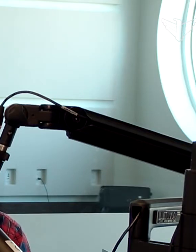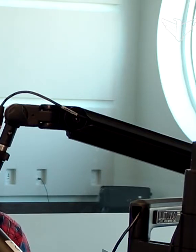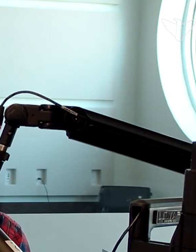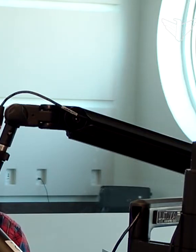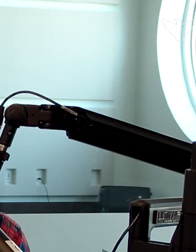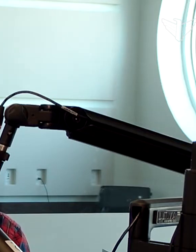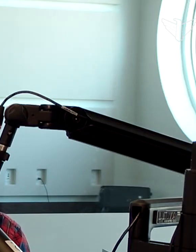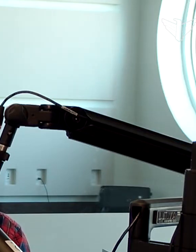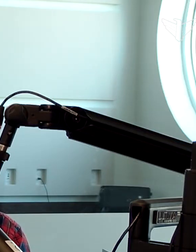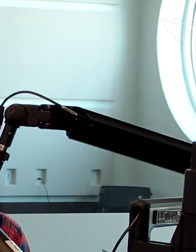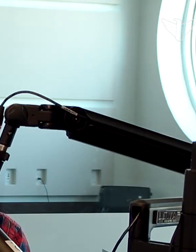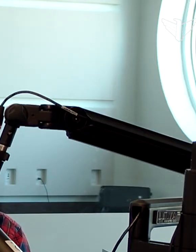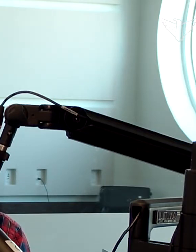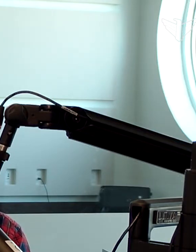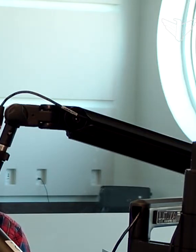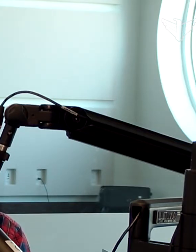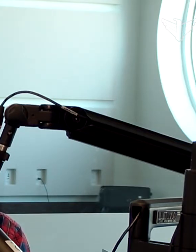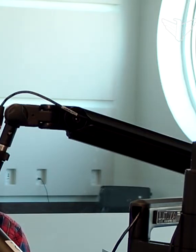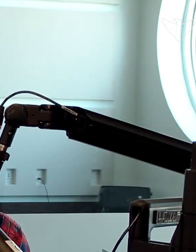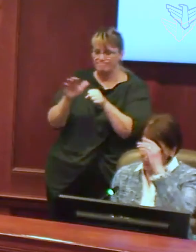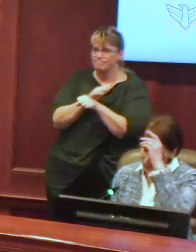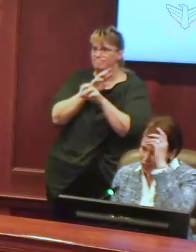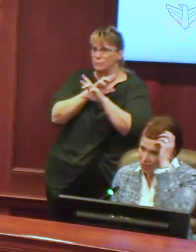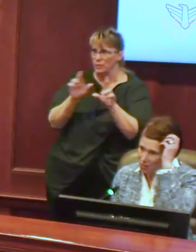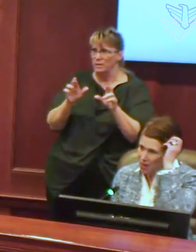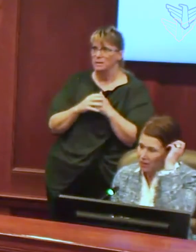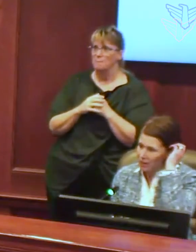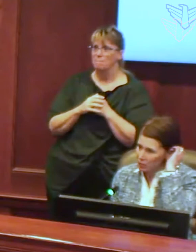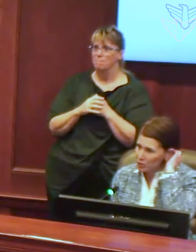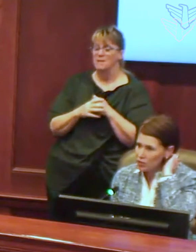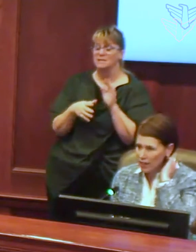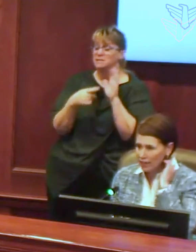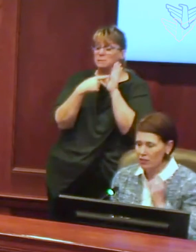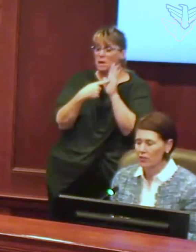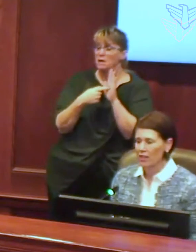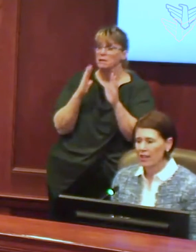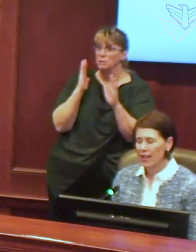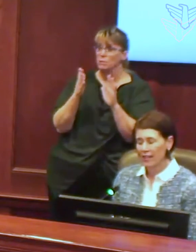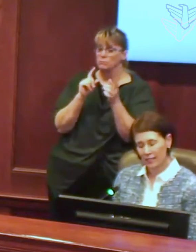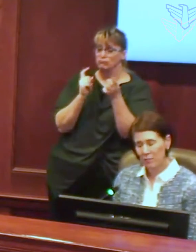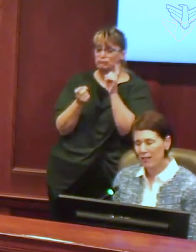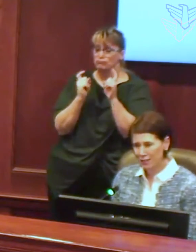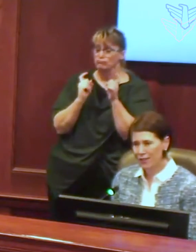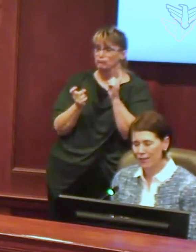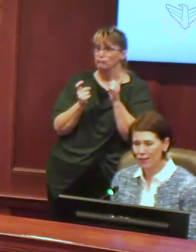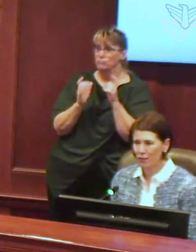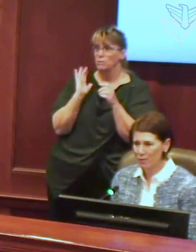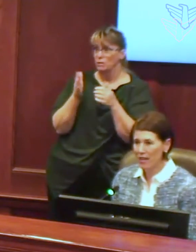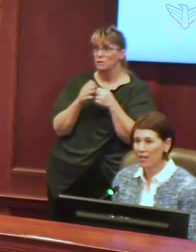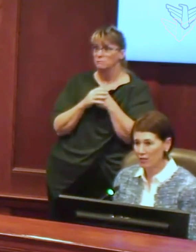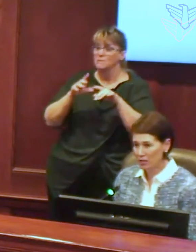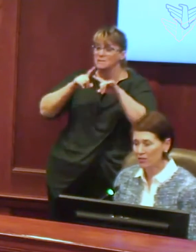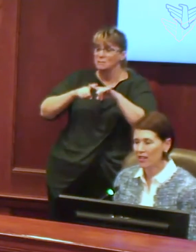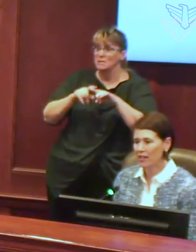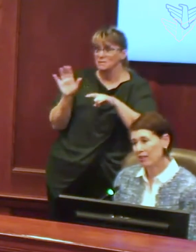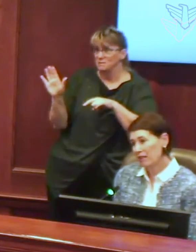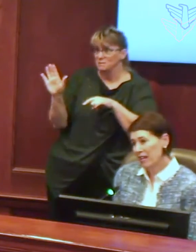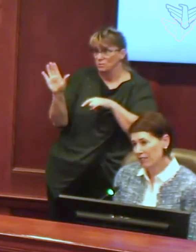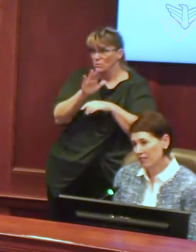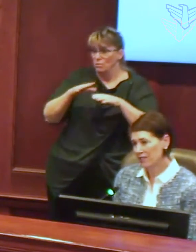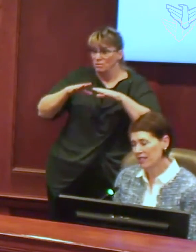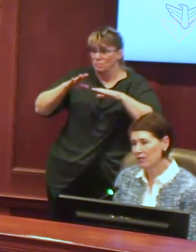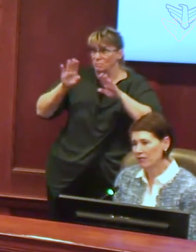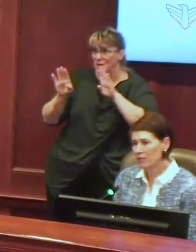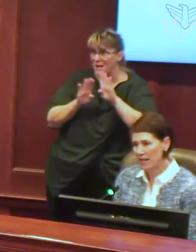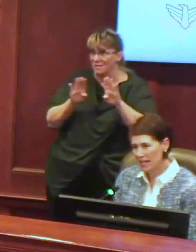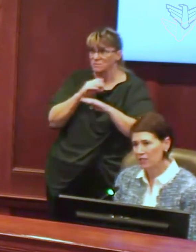agreed on a model to help them plan into the future. It is just a model and it will change, and it depends on all of our behaviors and the